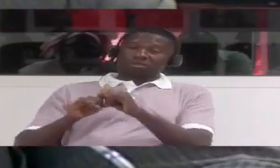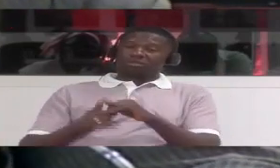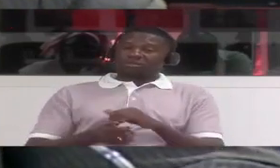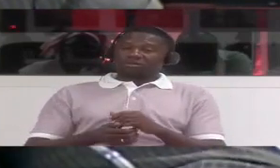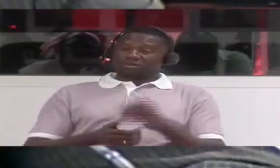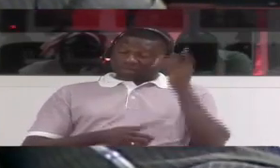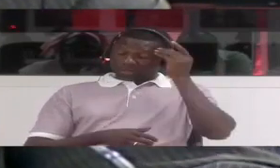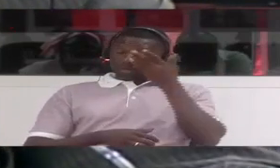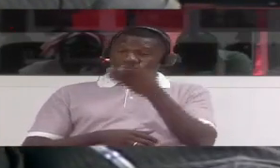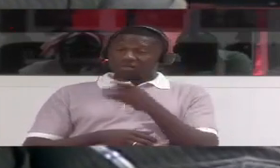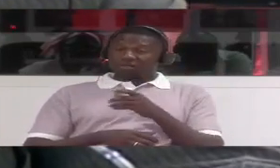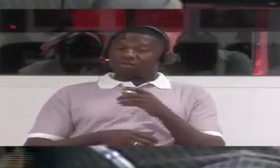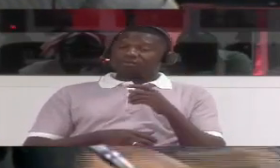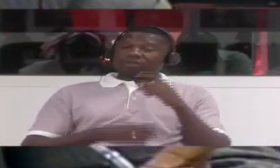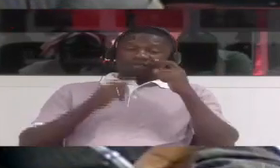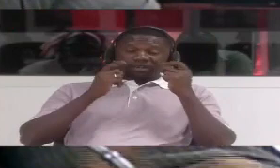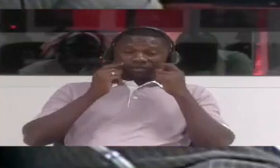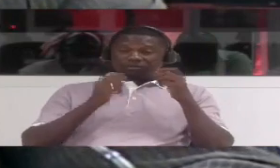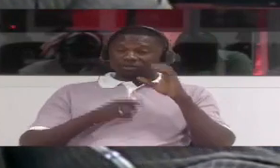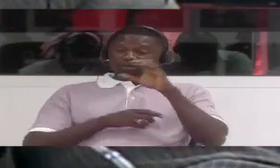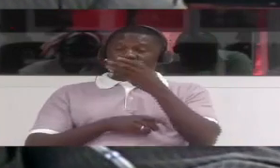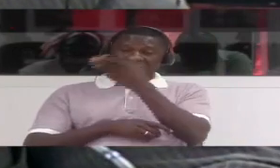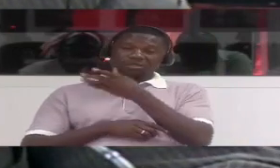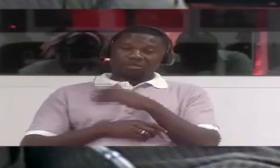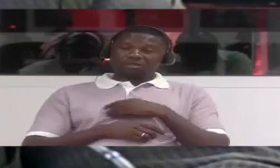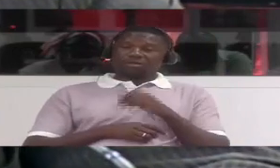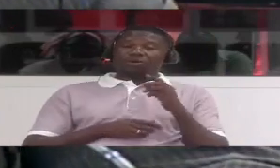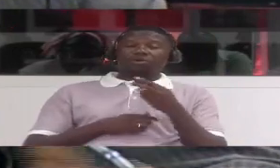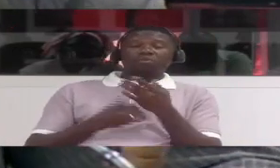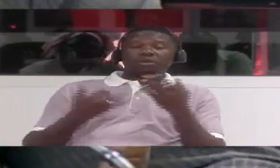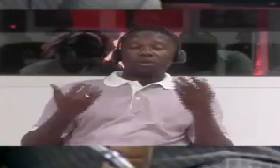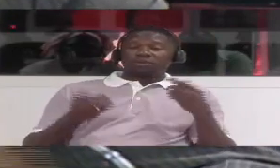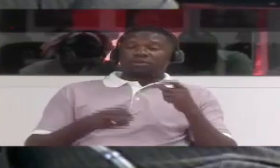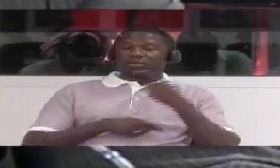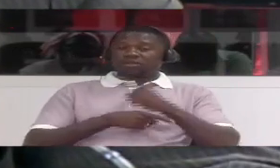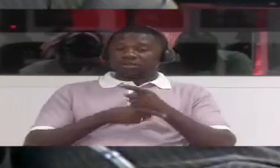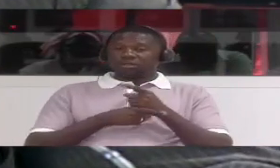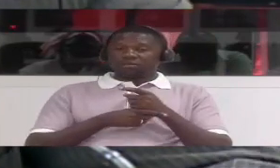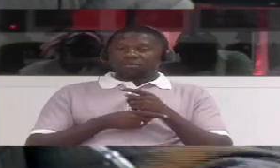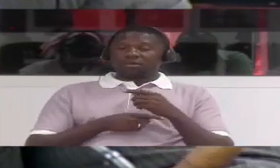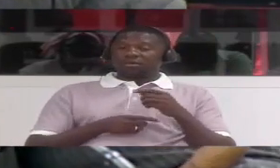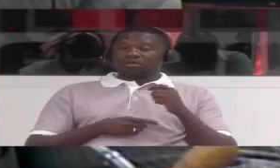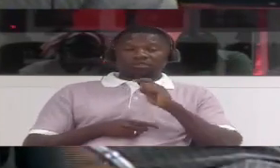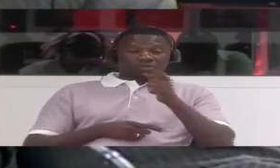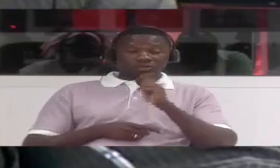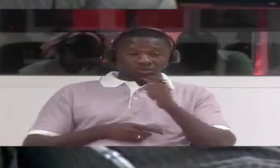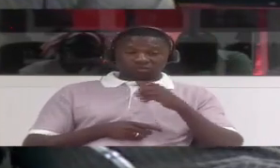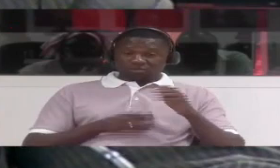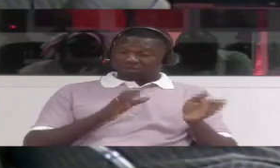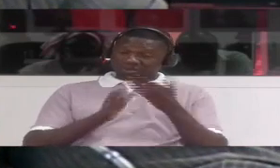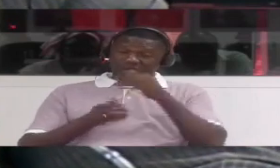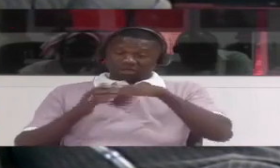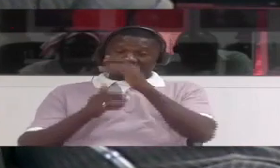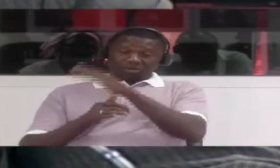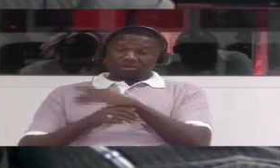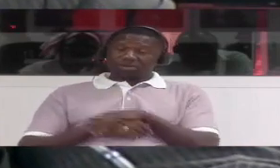country. I would say some of the Gambian exiled journalists who were there before picked up all the English language jobs. It wasn't possible